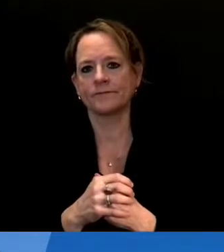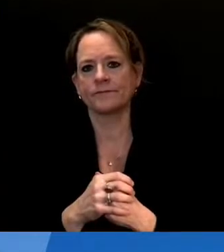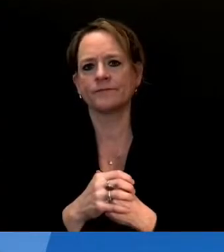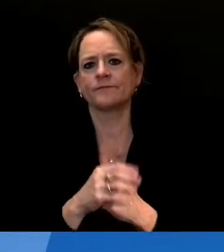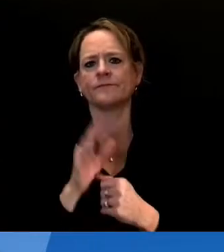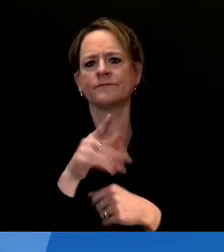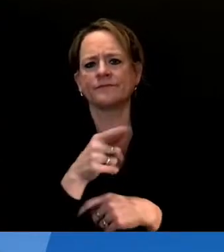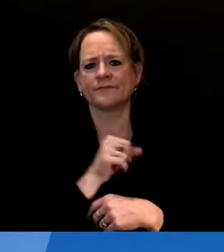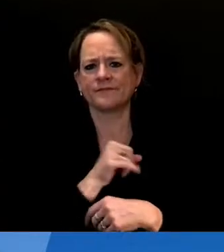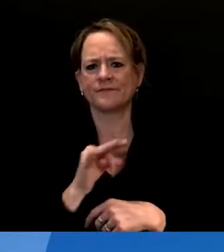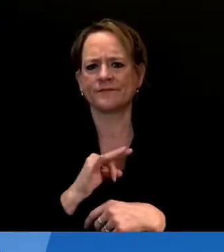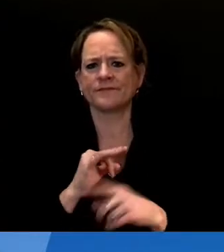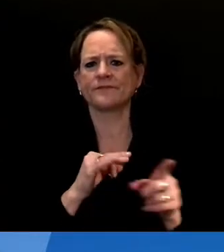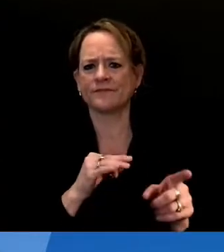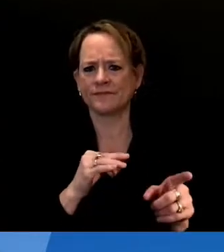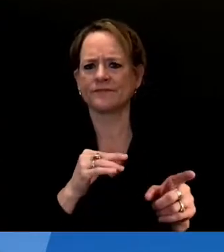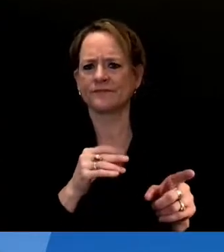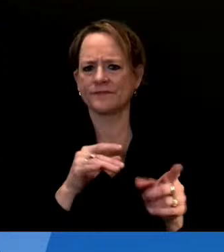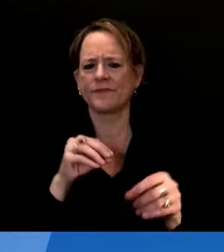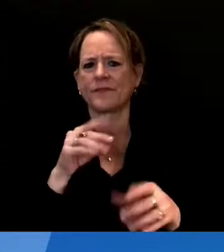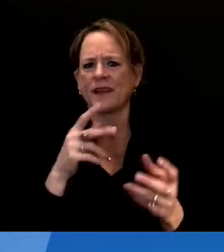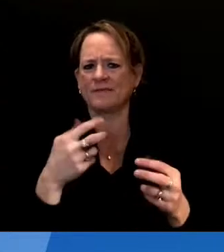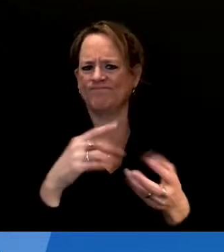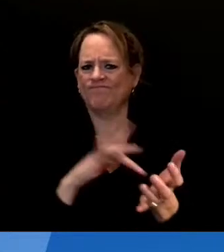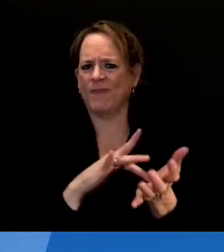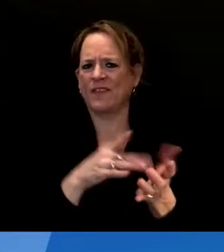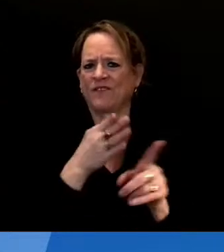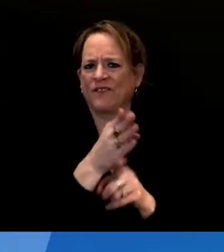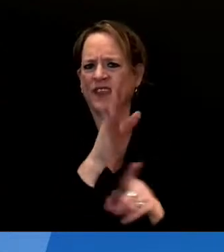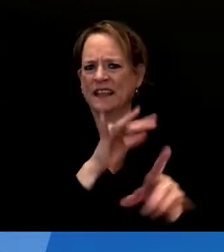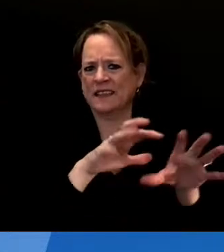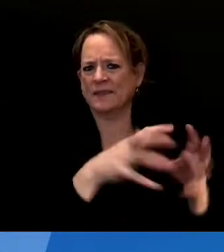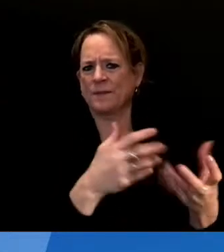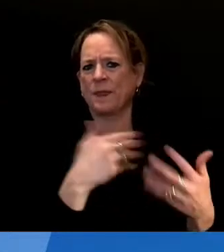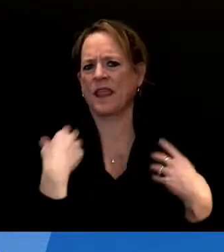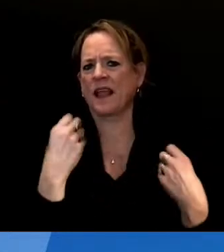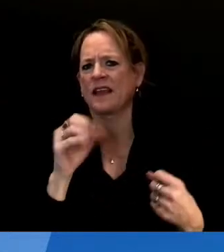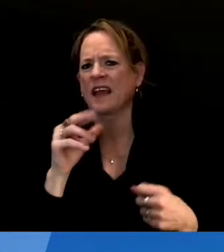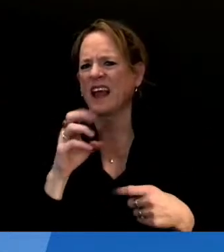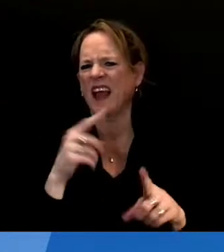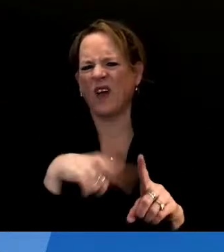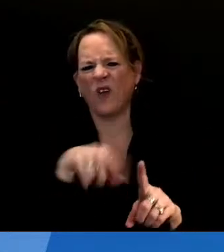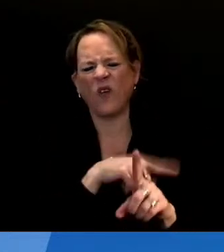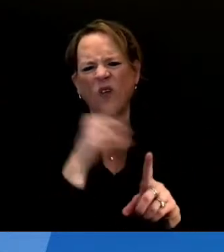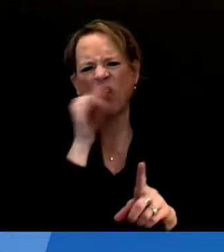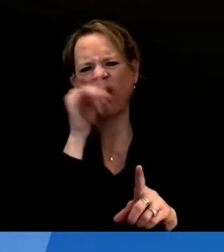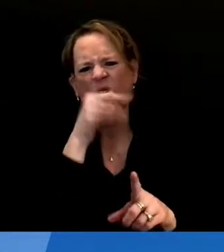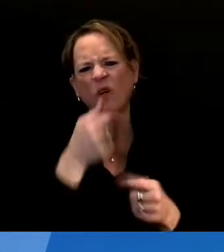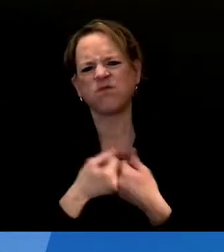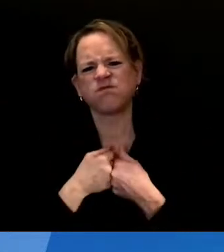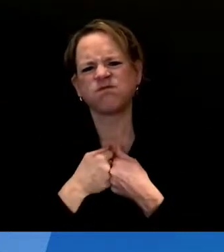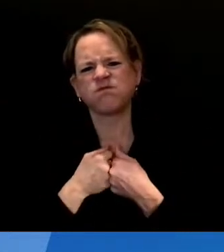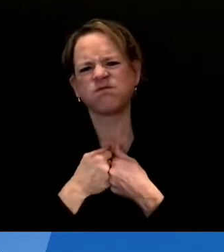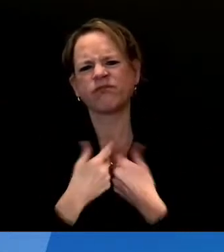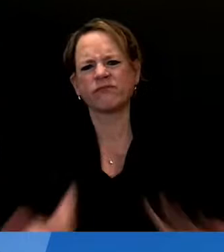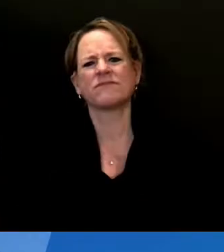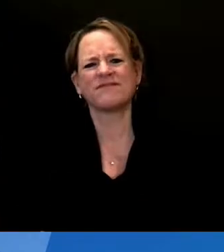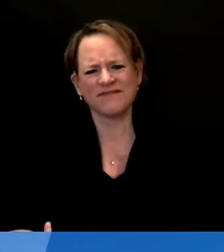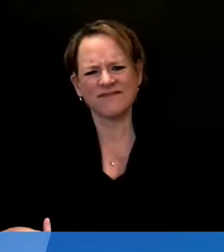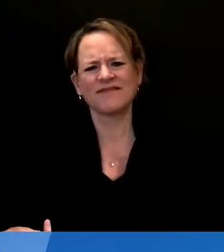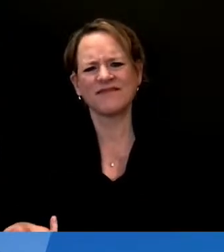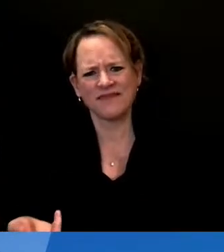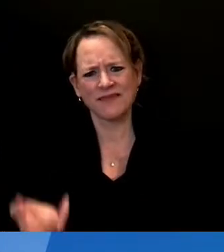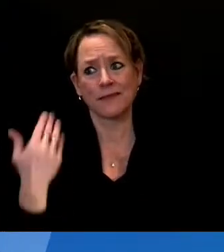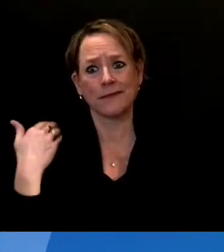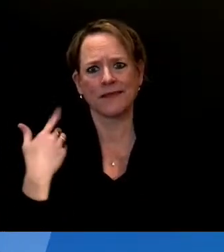burnout after the last surge in 2020. And I'm wondering what are some long-term staffing solutions